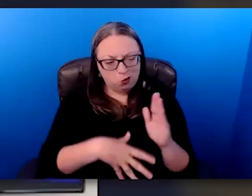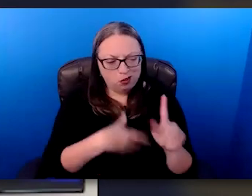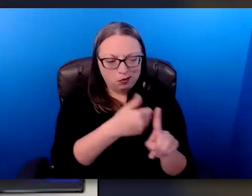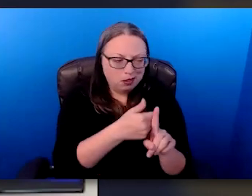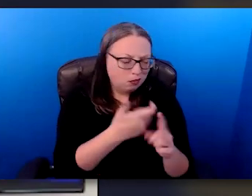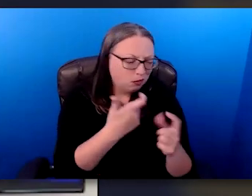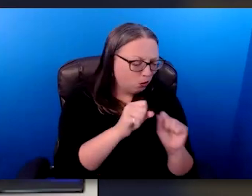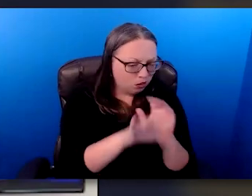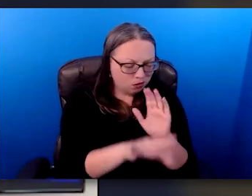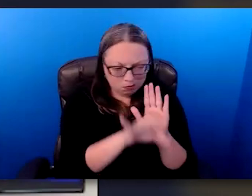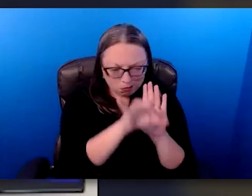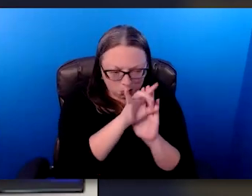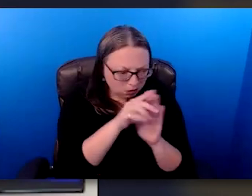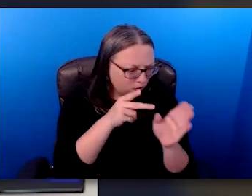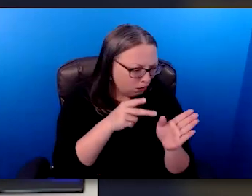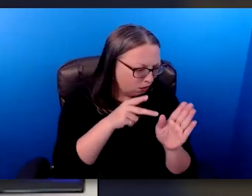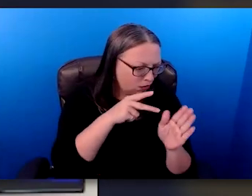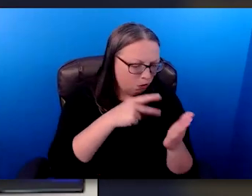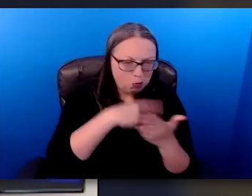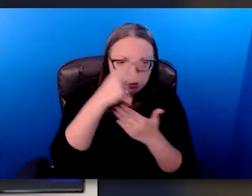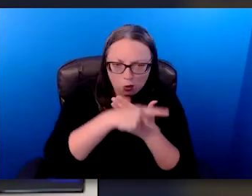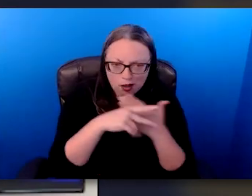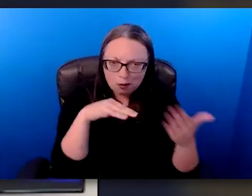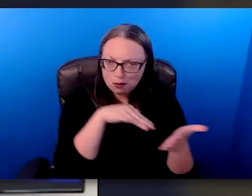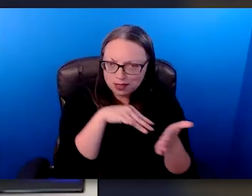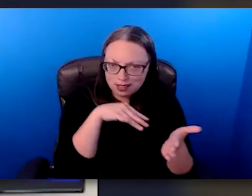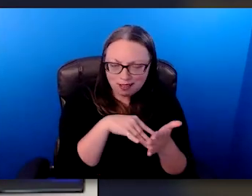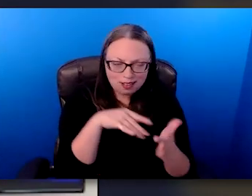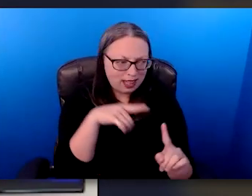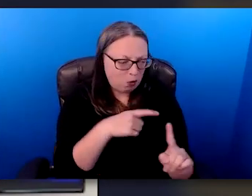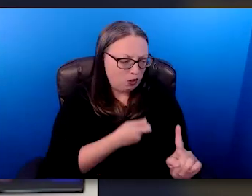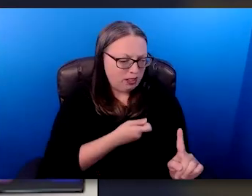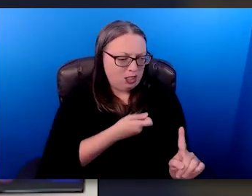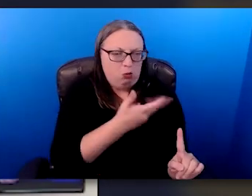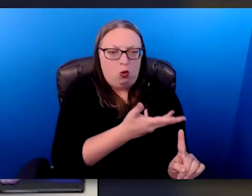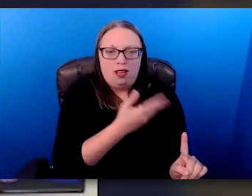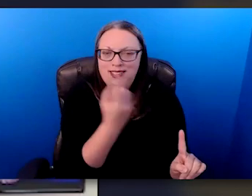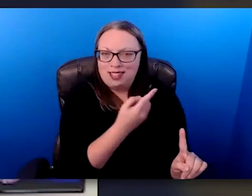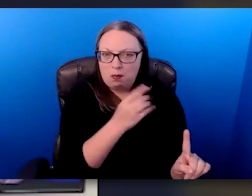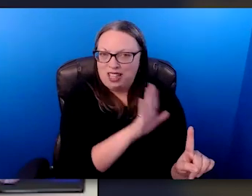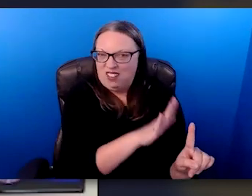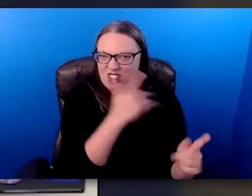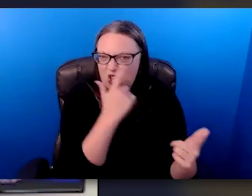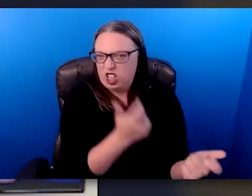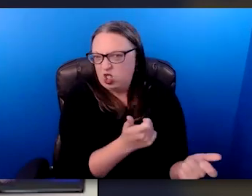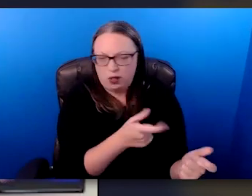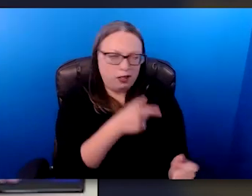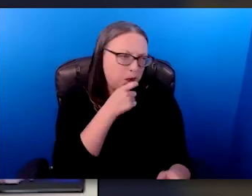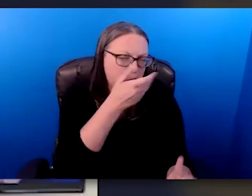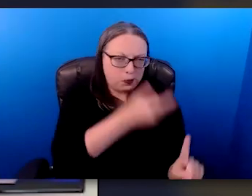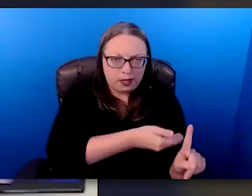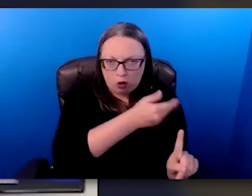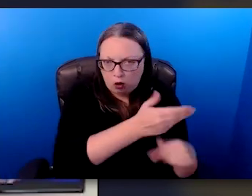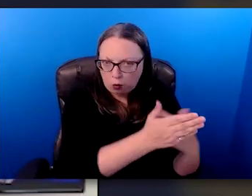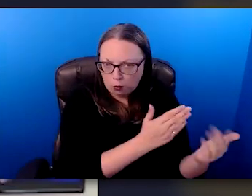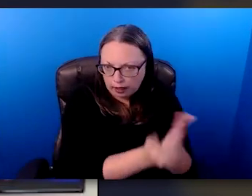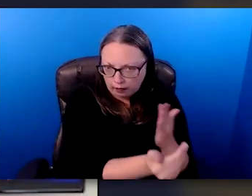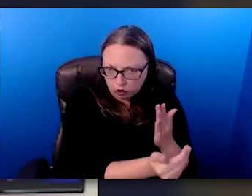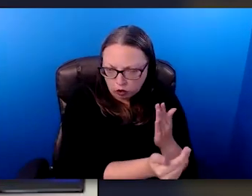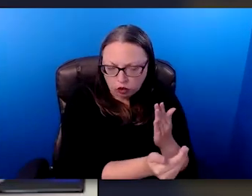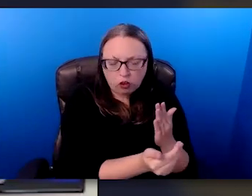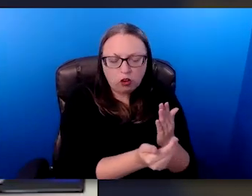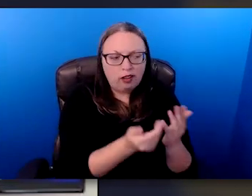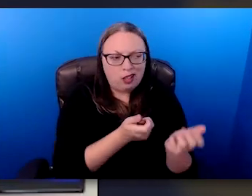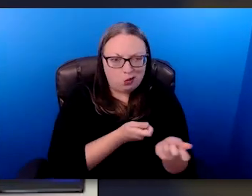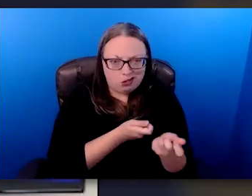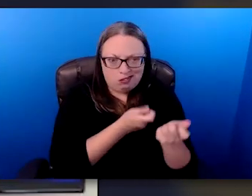of study. They would express something about their interests and who they are and so forth. And